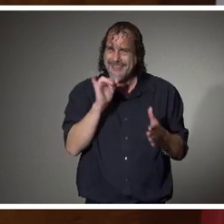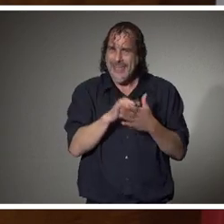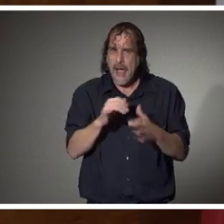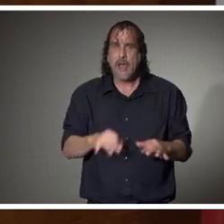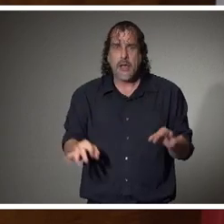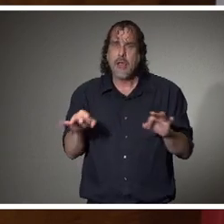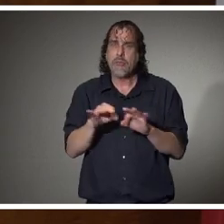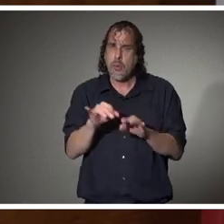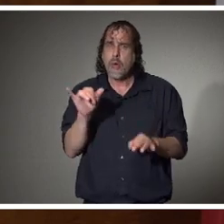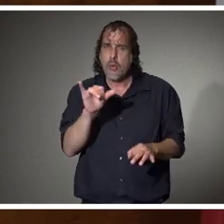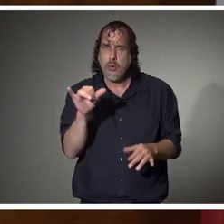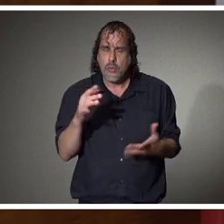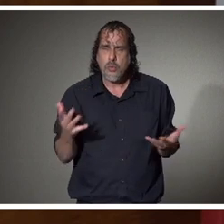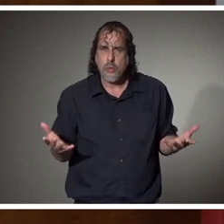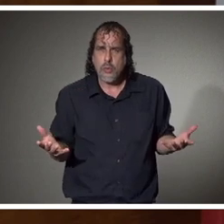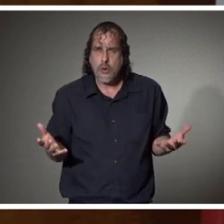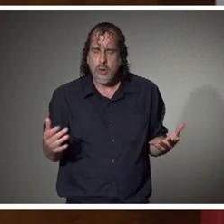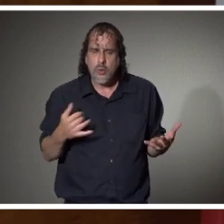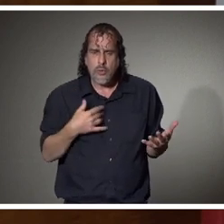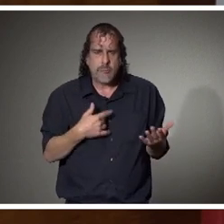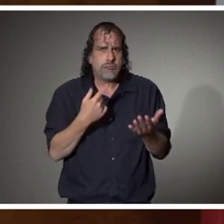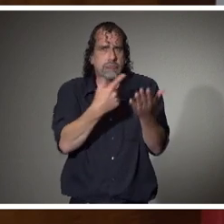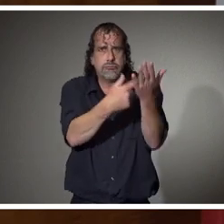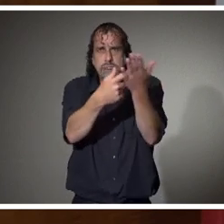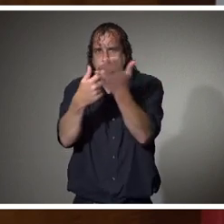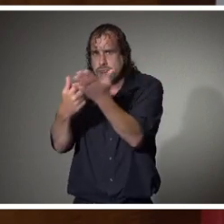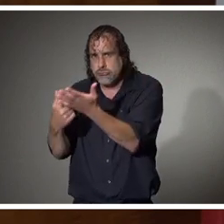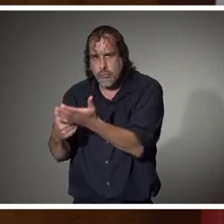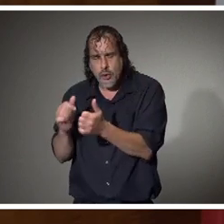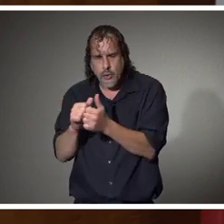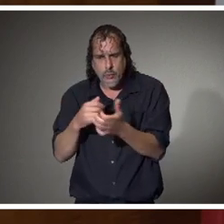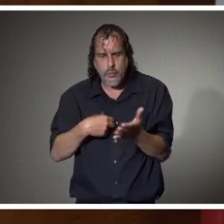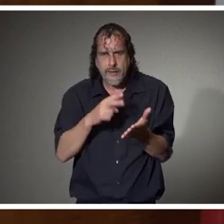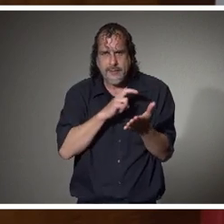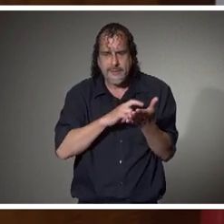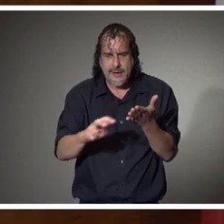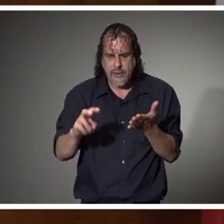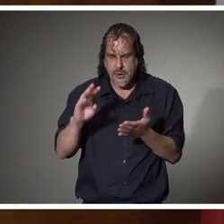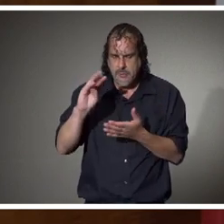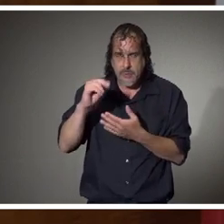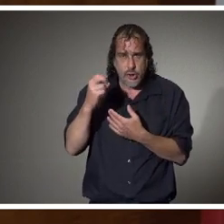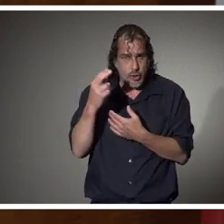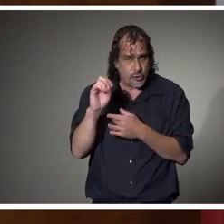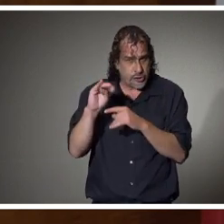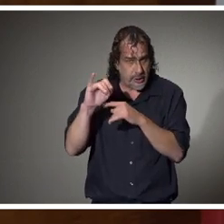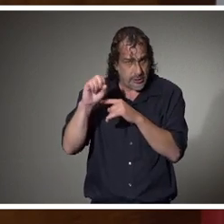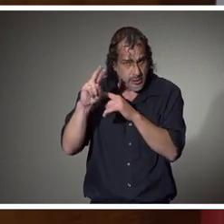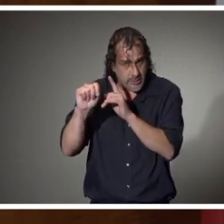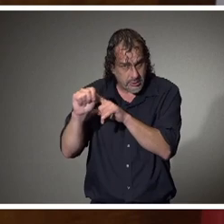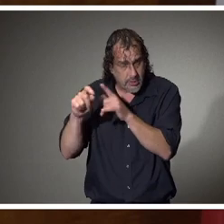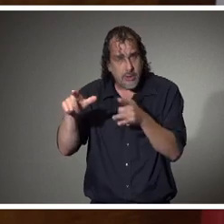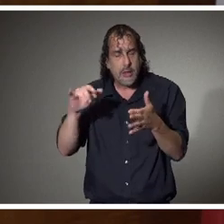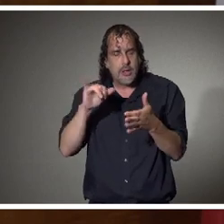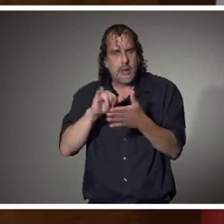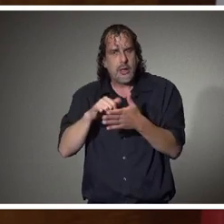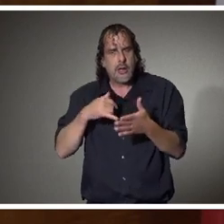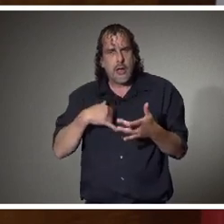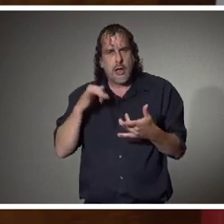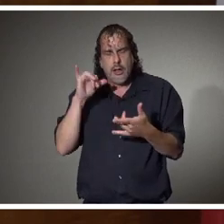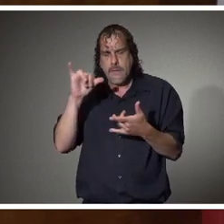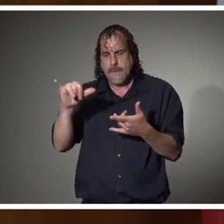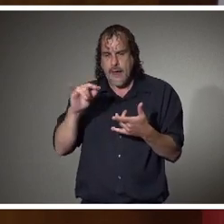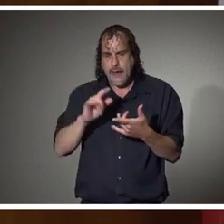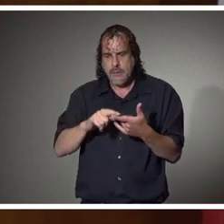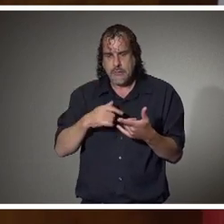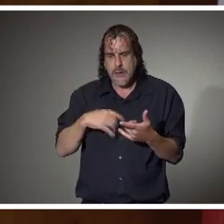important. We have had conversations as well with Secretary Mnuchin. As you know, the CARES Act actually does a lot